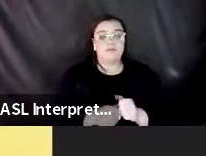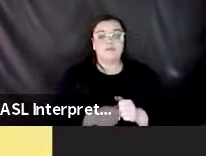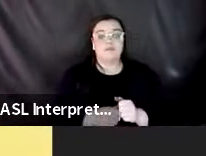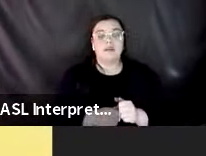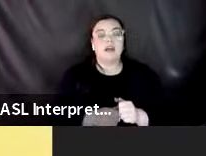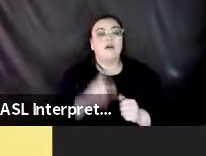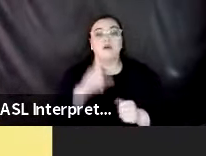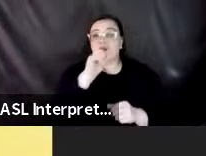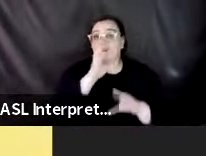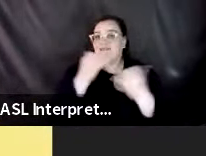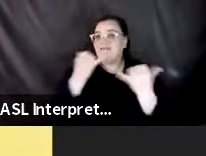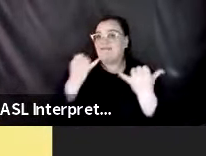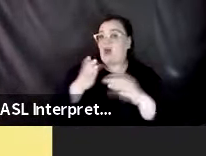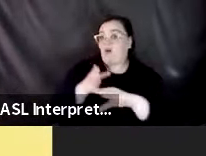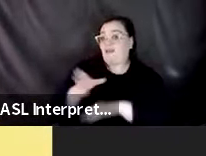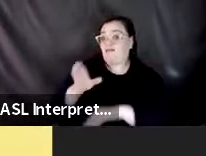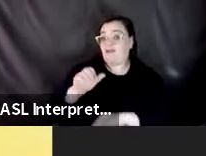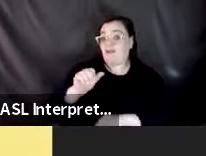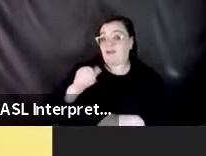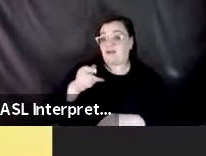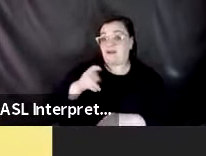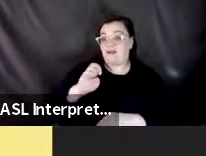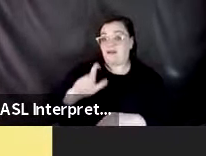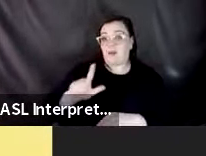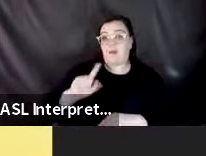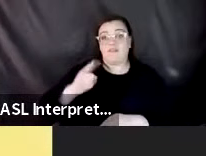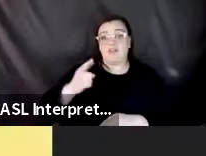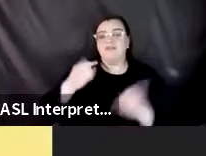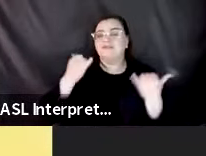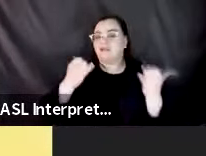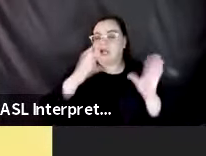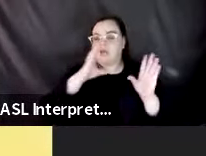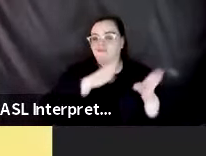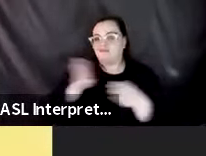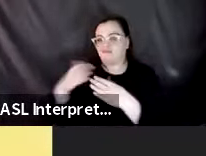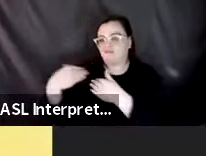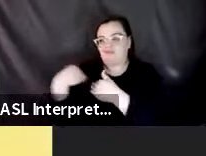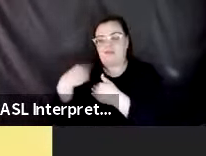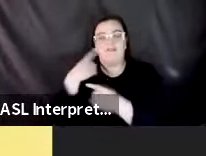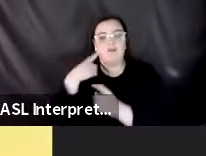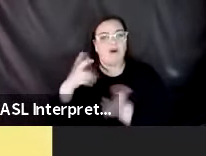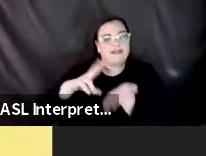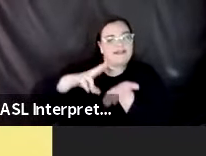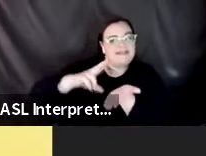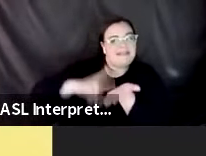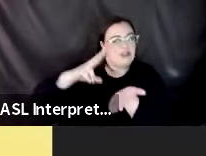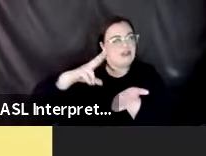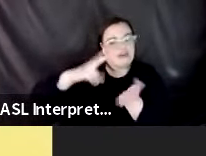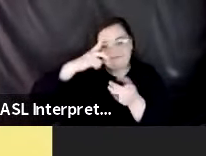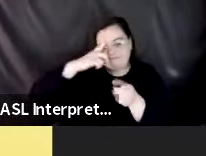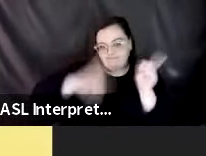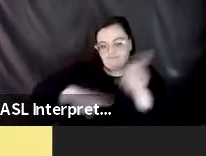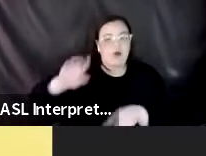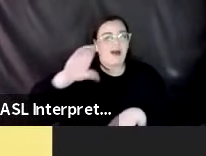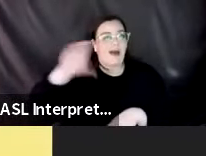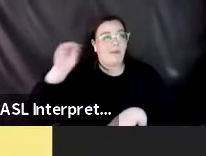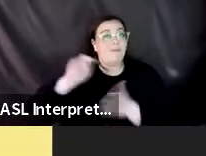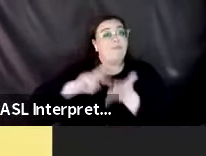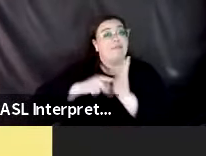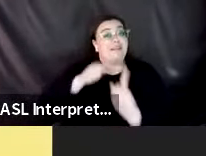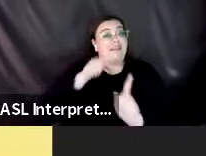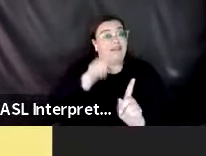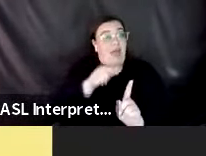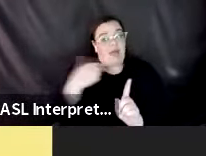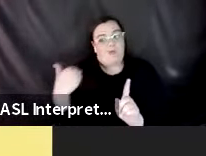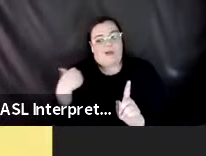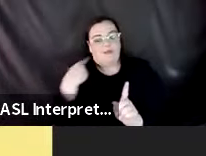has shifted now to the signatory company, and they have to contact you or your agent 60 to 120 days